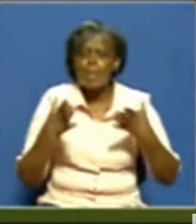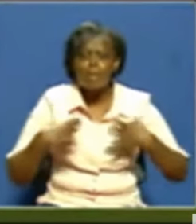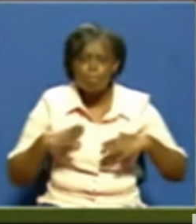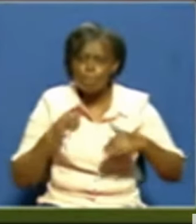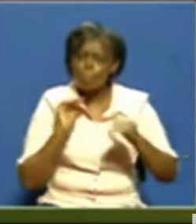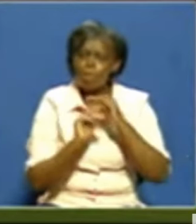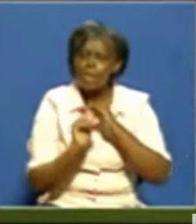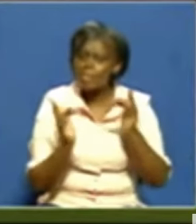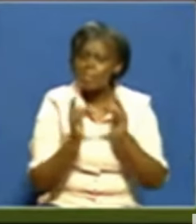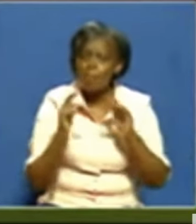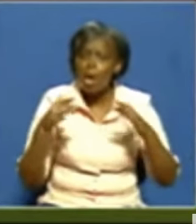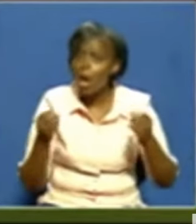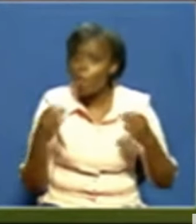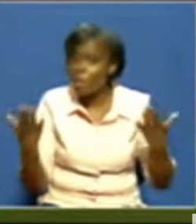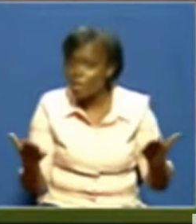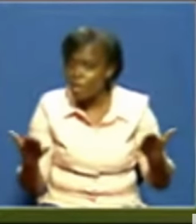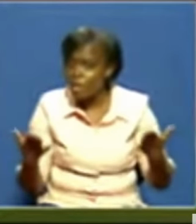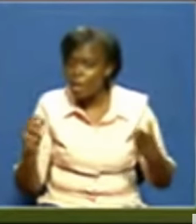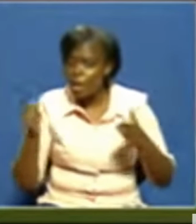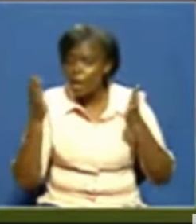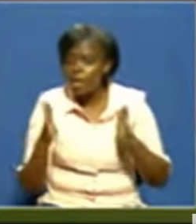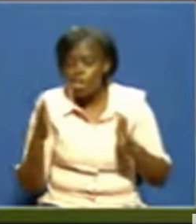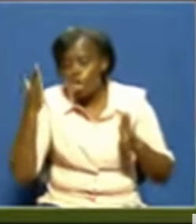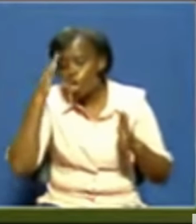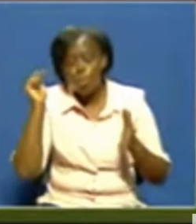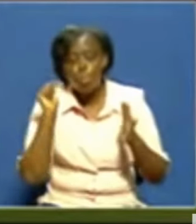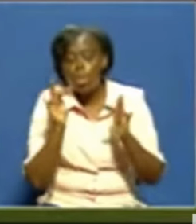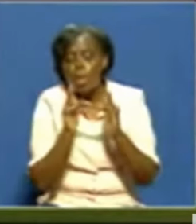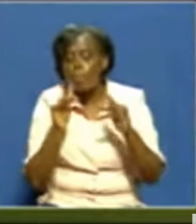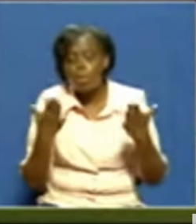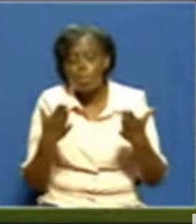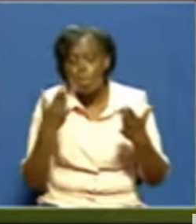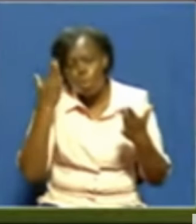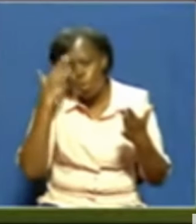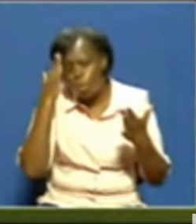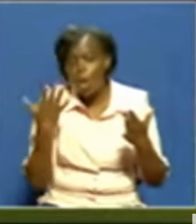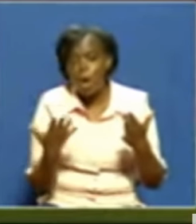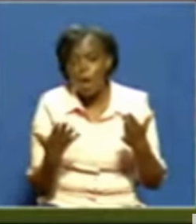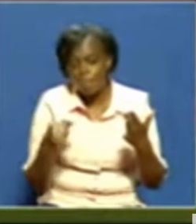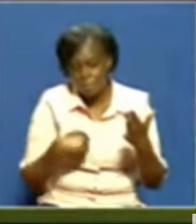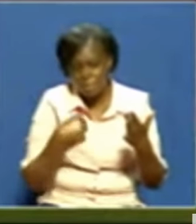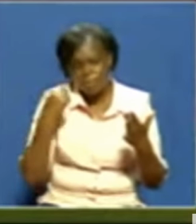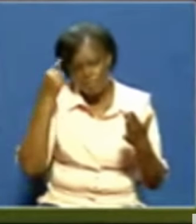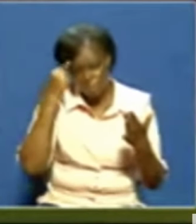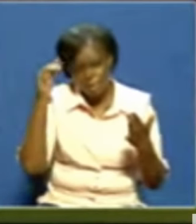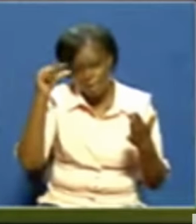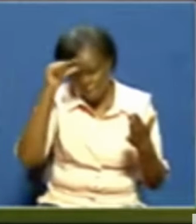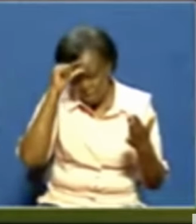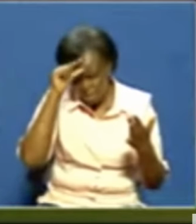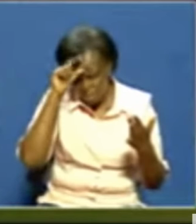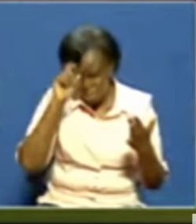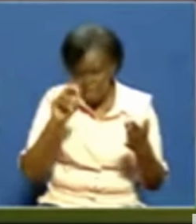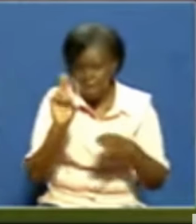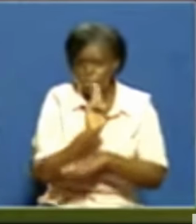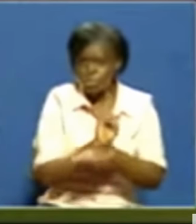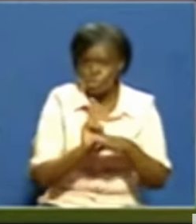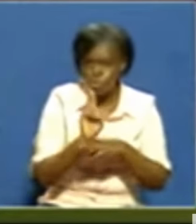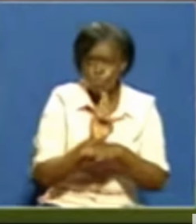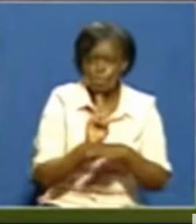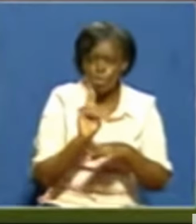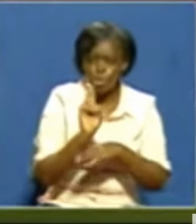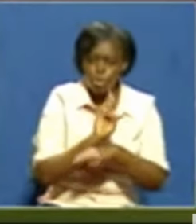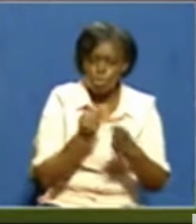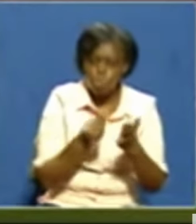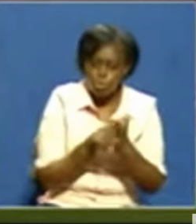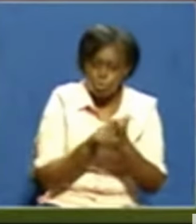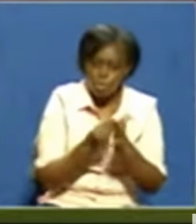websites? How many Kenyans actually get to know what's going on the website? So I really think that the government spends a lot of money on media